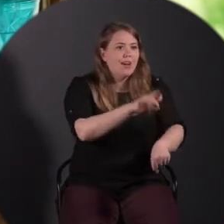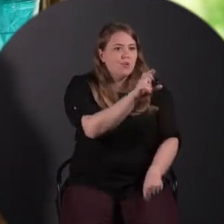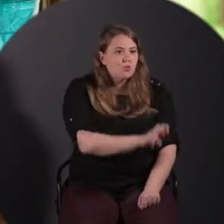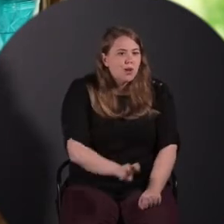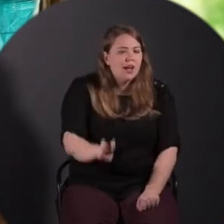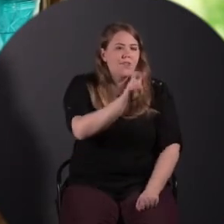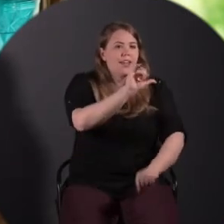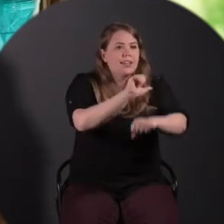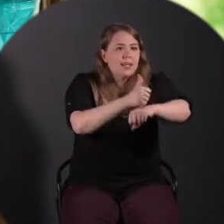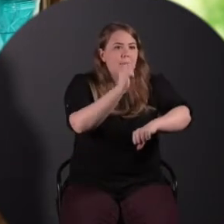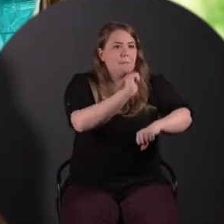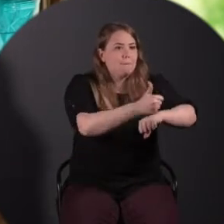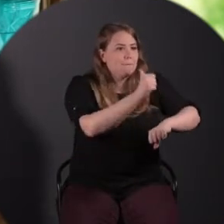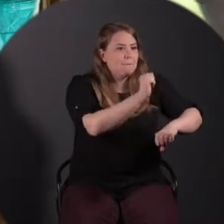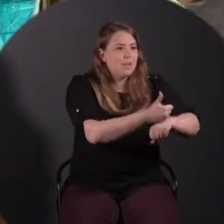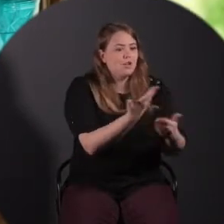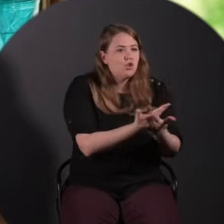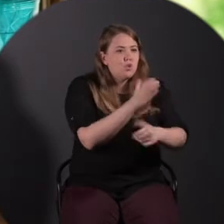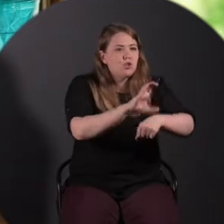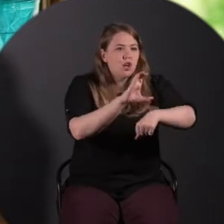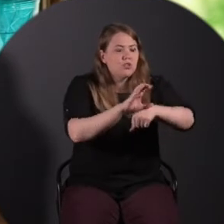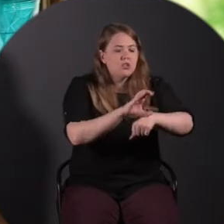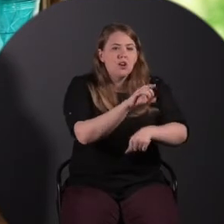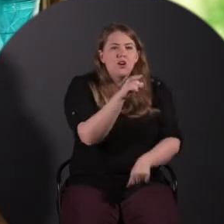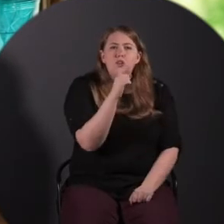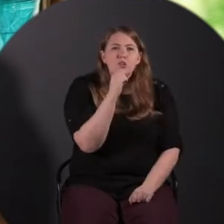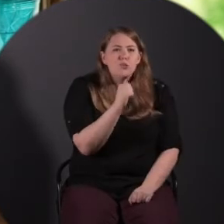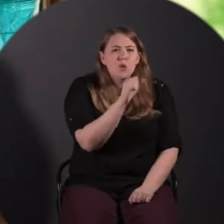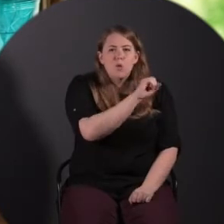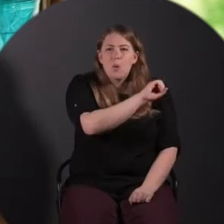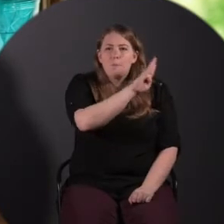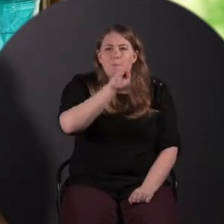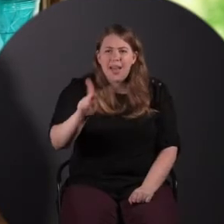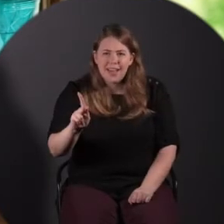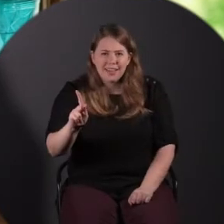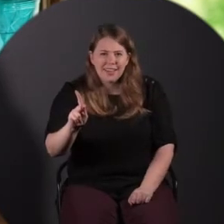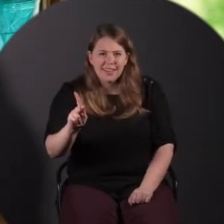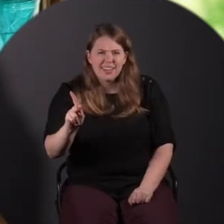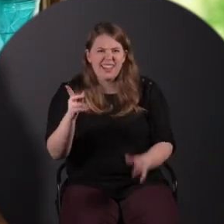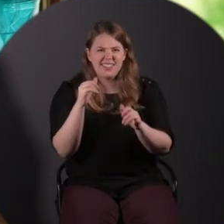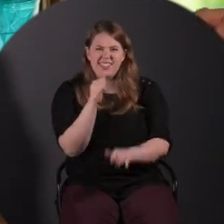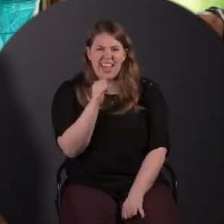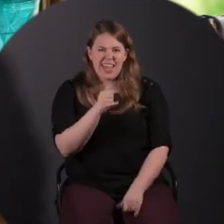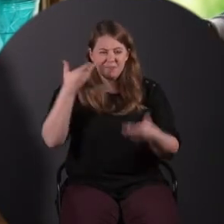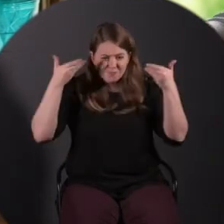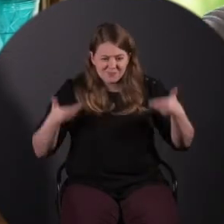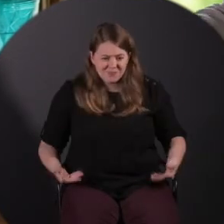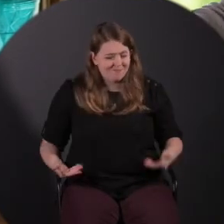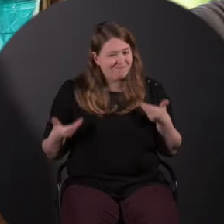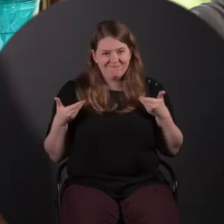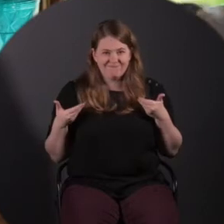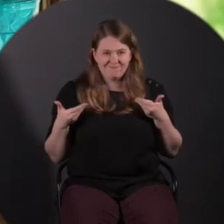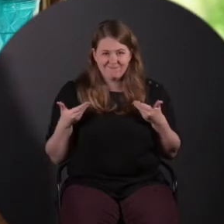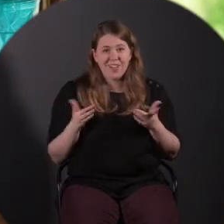house churches, sowing into people's lives. You don't go back and get forced from your home and move to strange lands and not